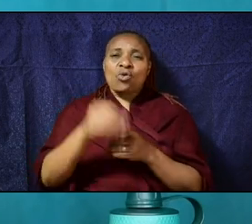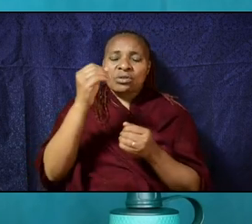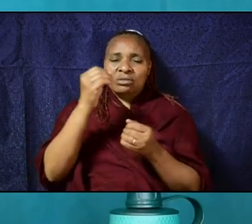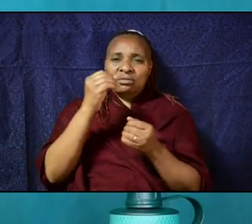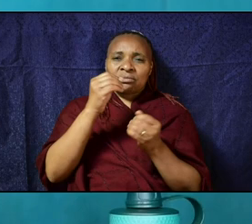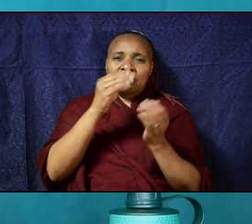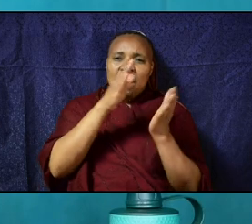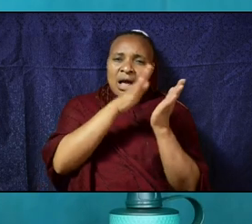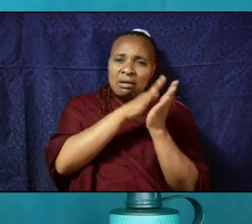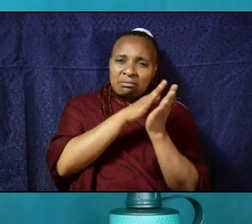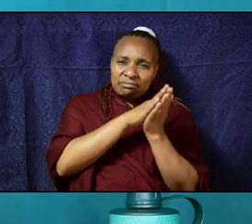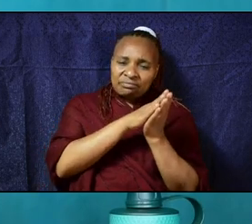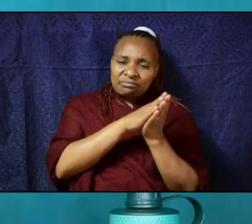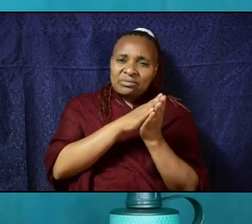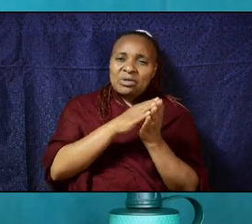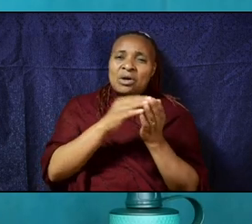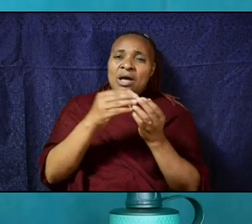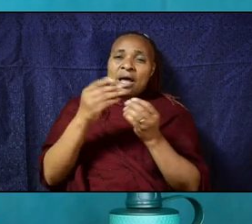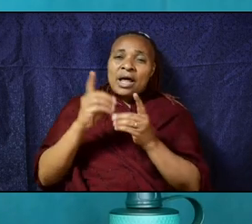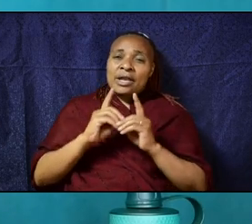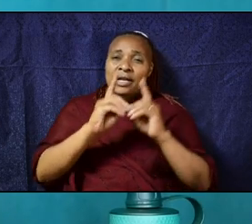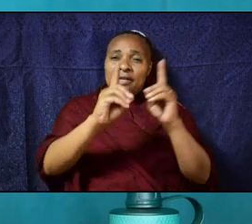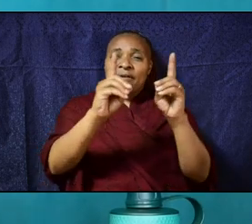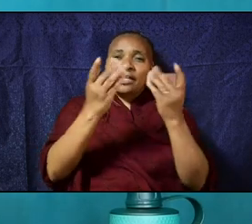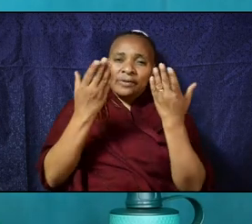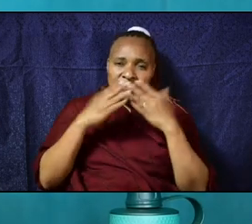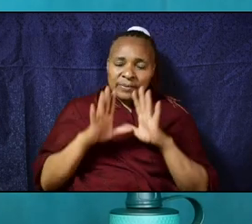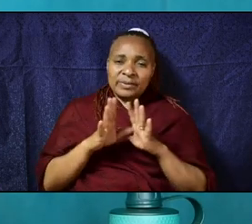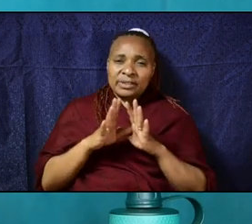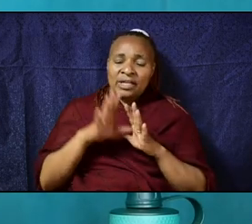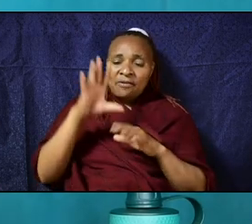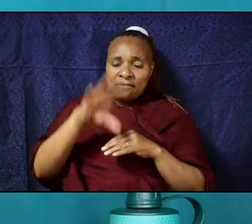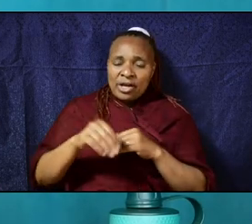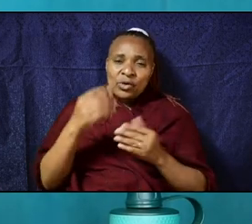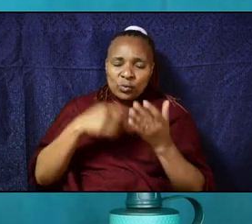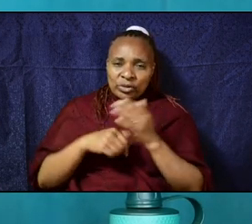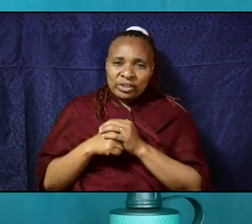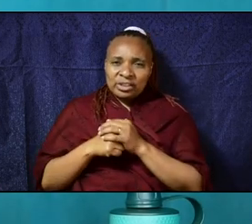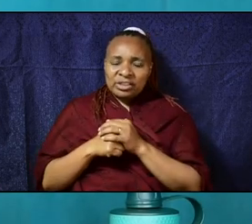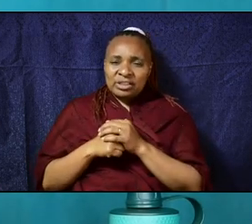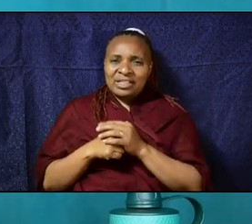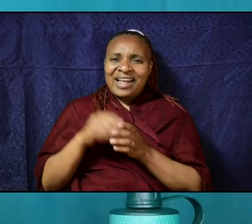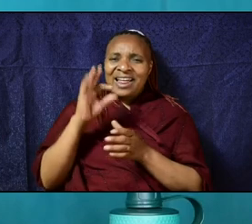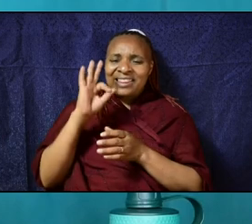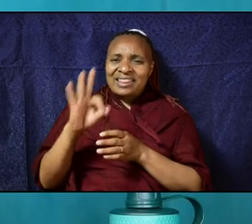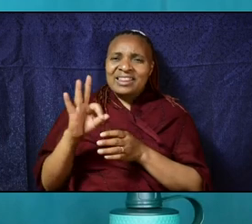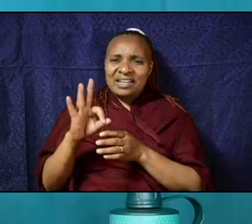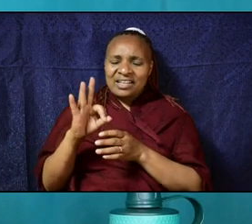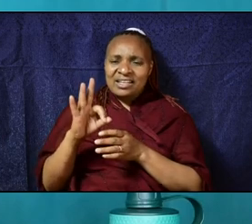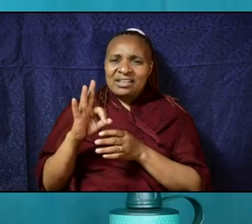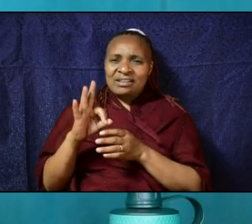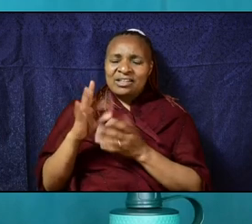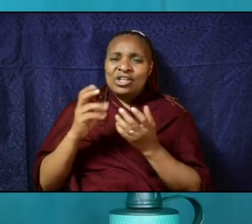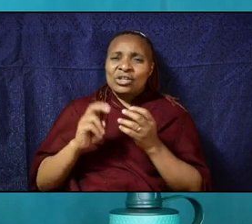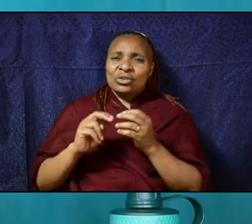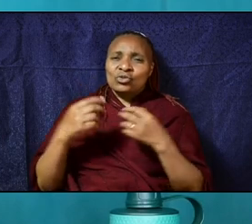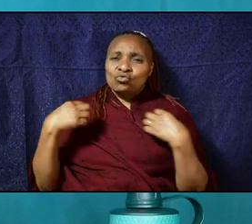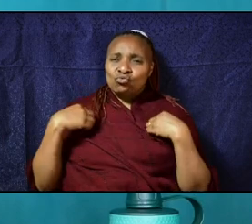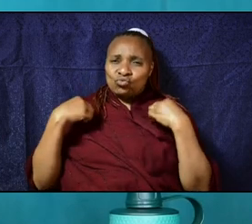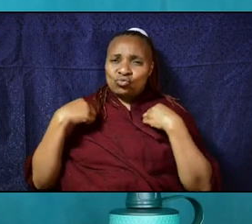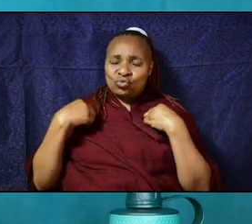in his hotel room that was delivered. So he opened the package. What does he find there? All three of the suits that he had ordered from the Nordstrom